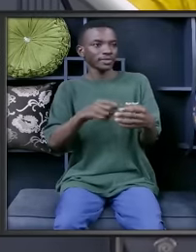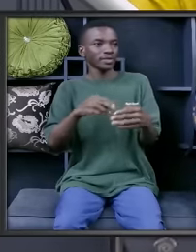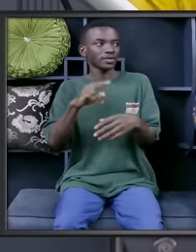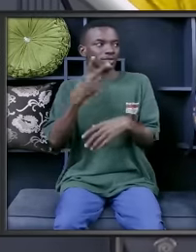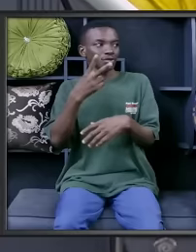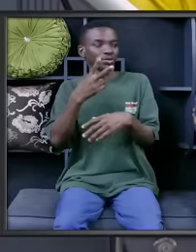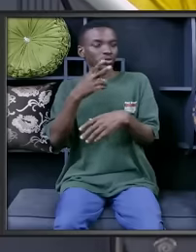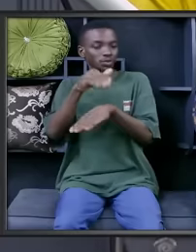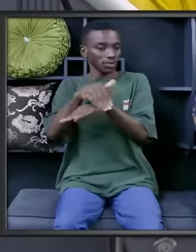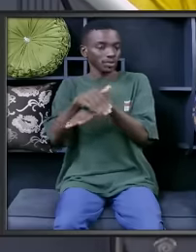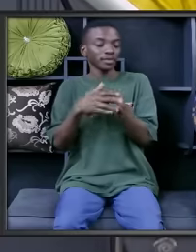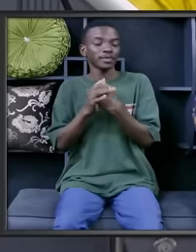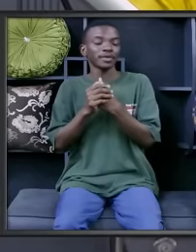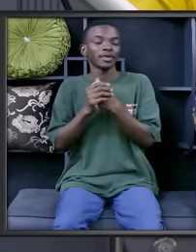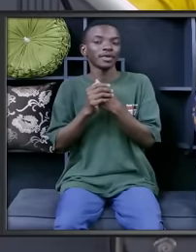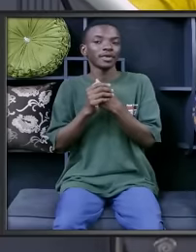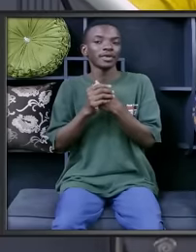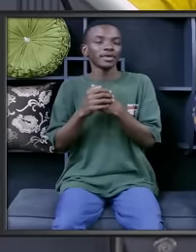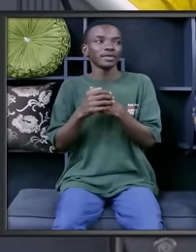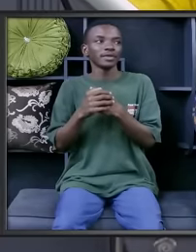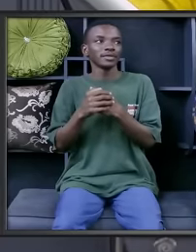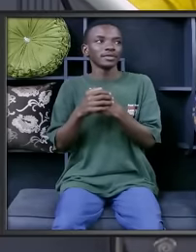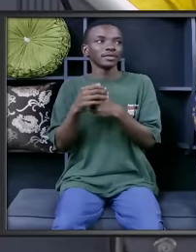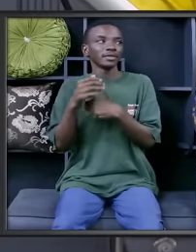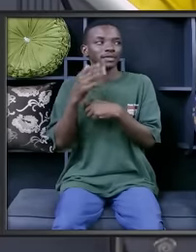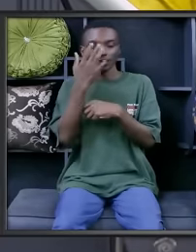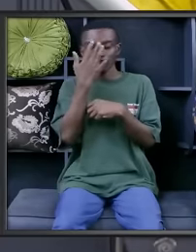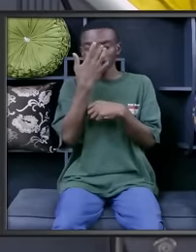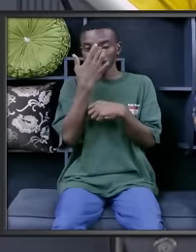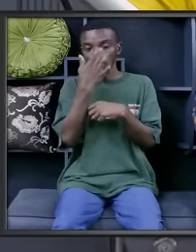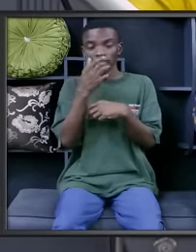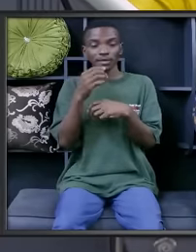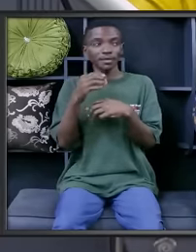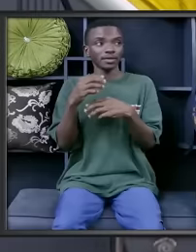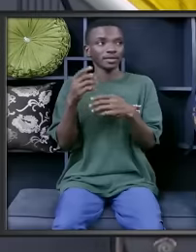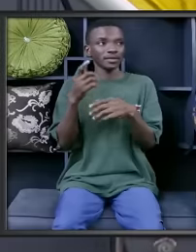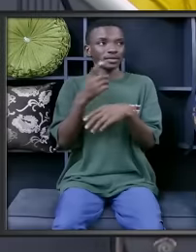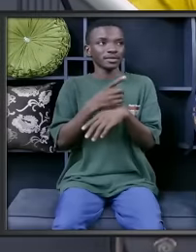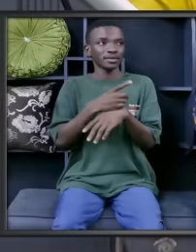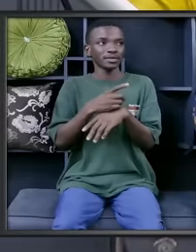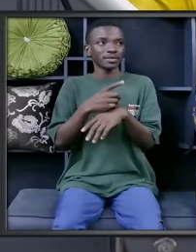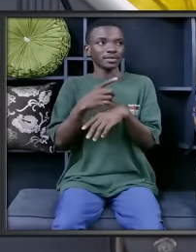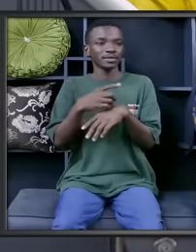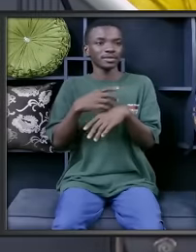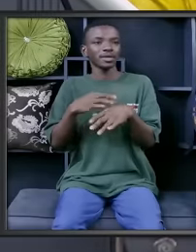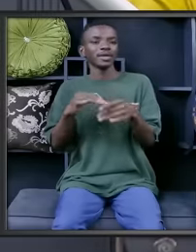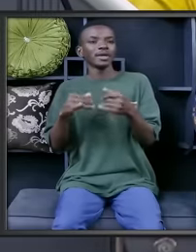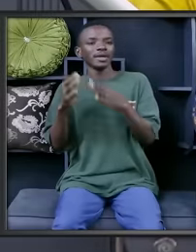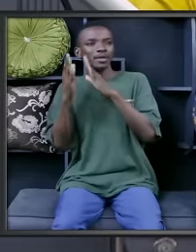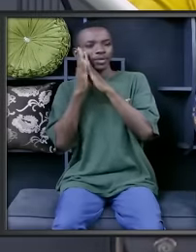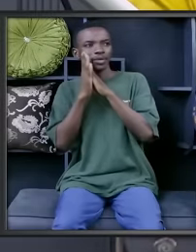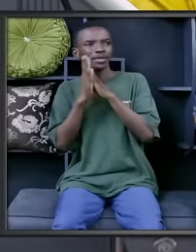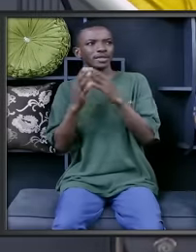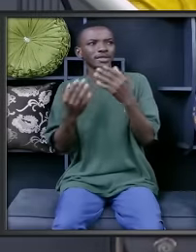night with the one way teach for my daughter I here. Okay. So now we there for that is the one in bedroom. They